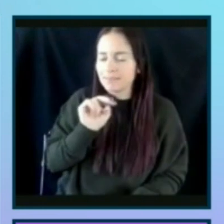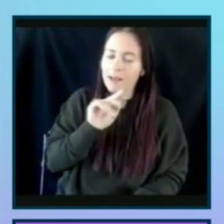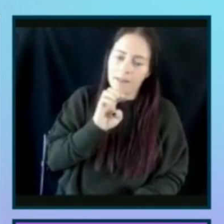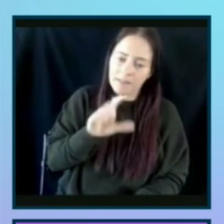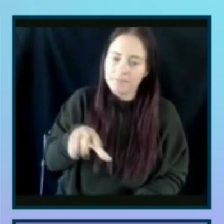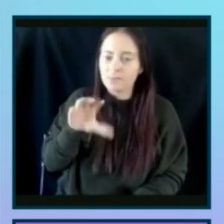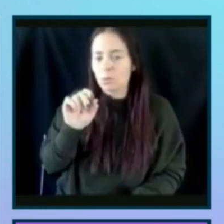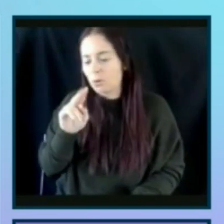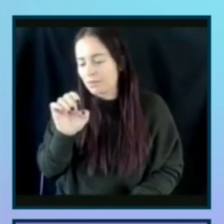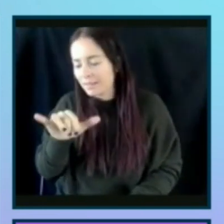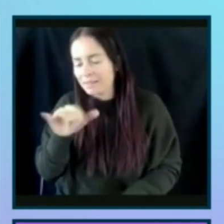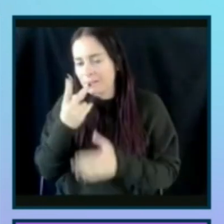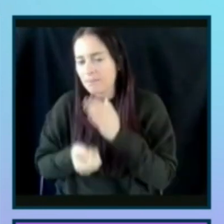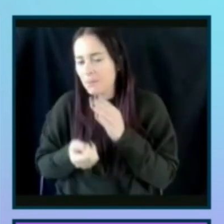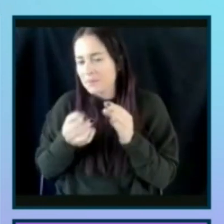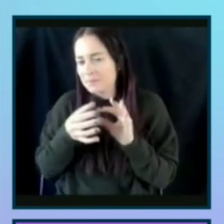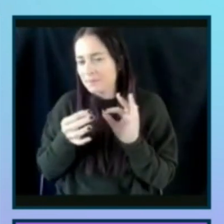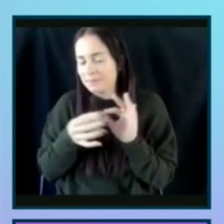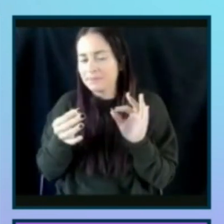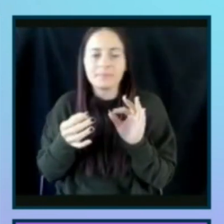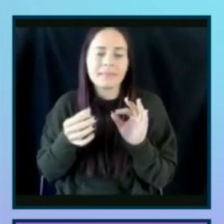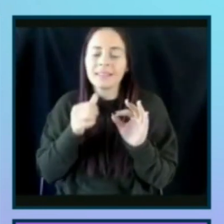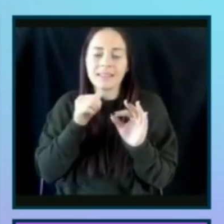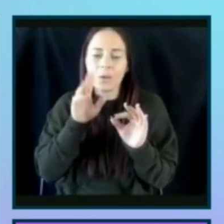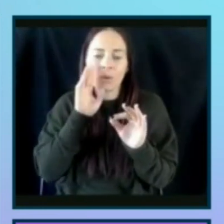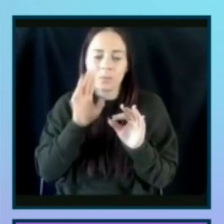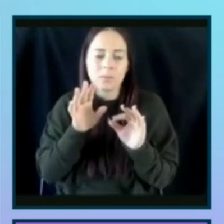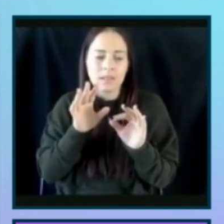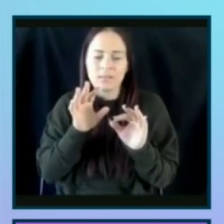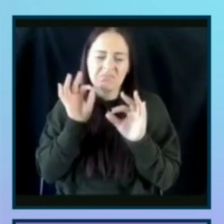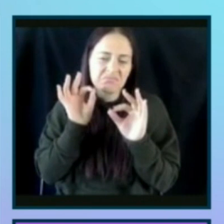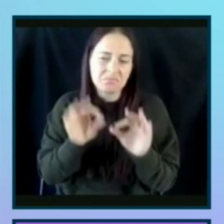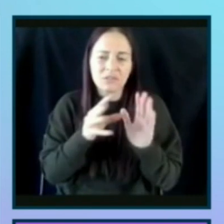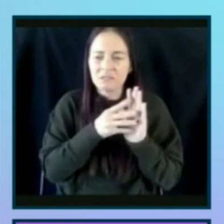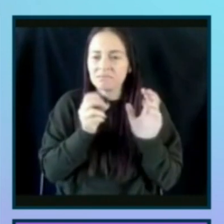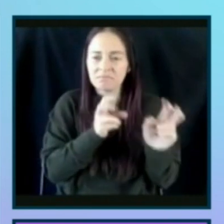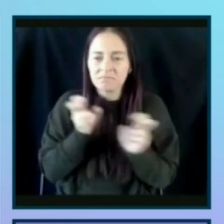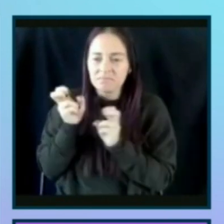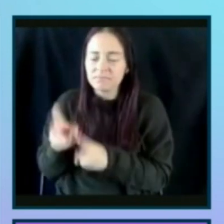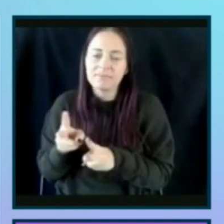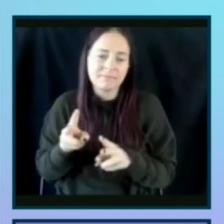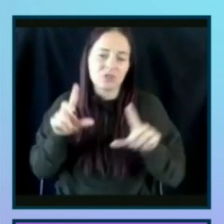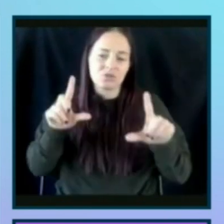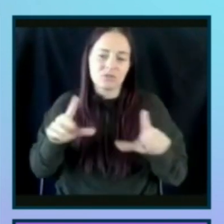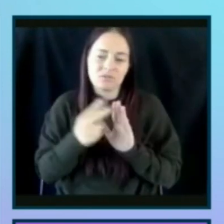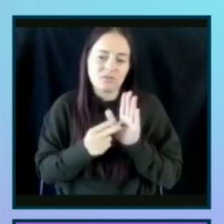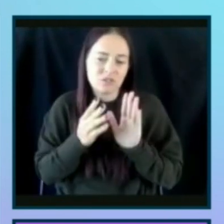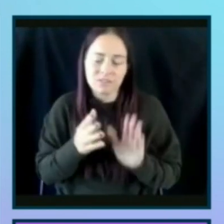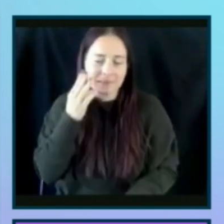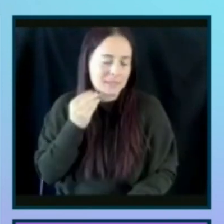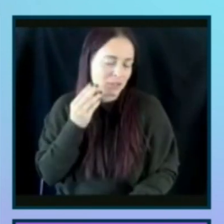this is not going to mimic screen reader experience in exact detail, right? Because as